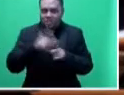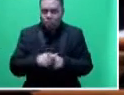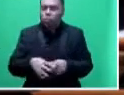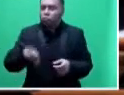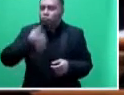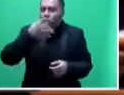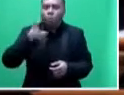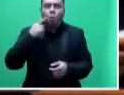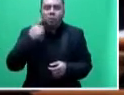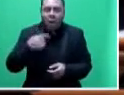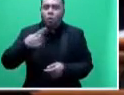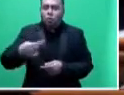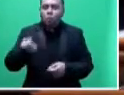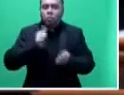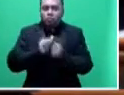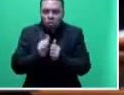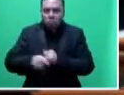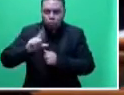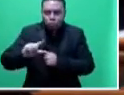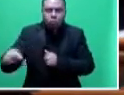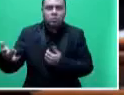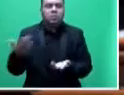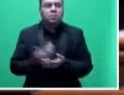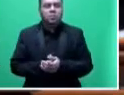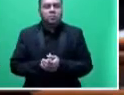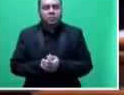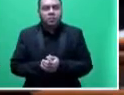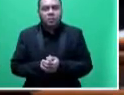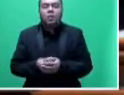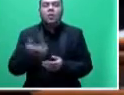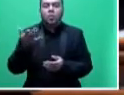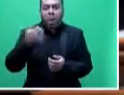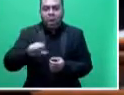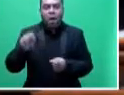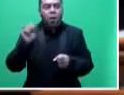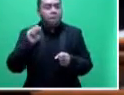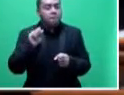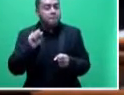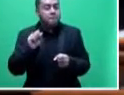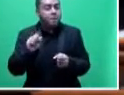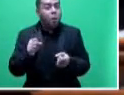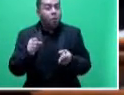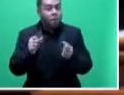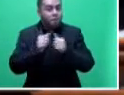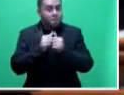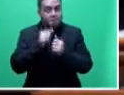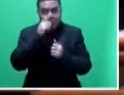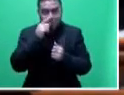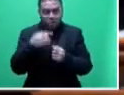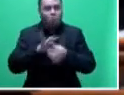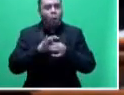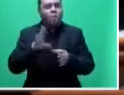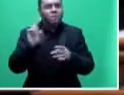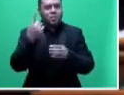play sports. Mr. Speaker, sir, the first home owner grant continues and will allow many Fijians to own their first home. For households who earn less